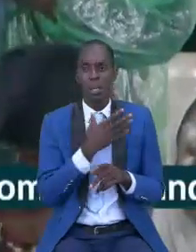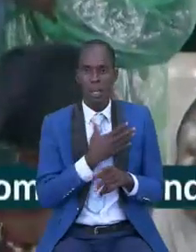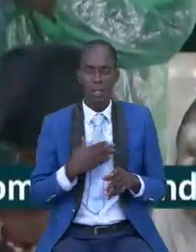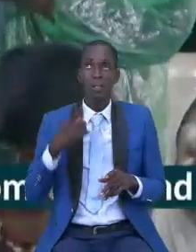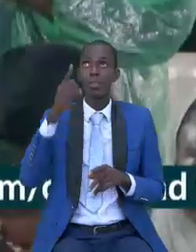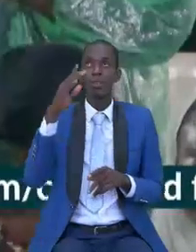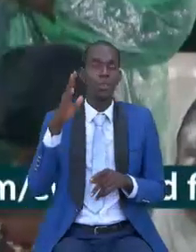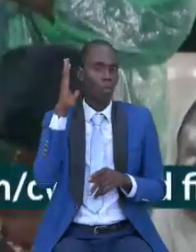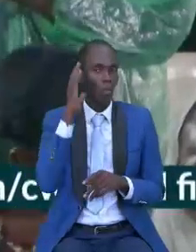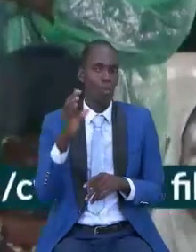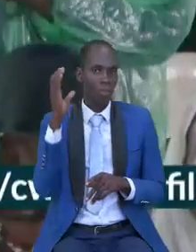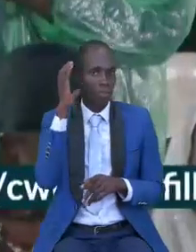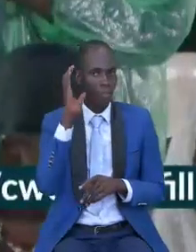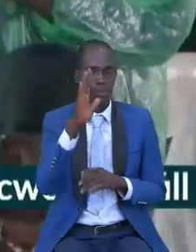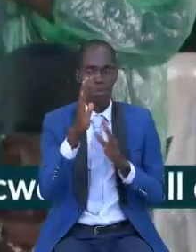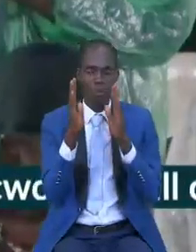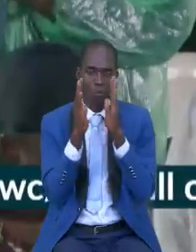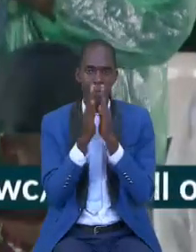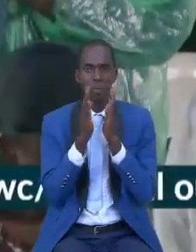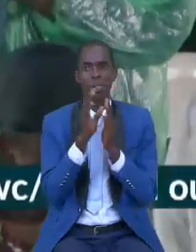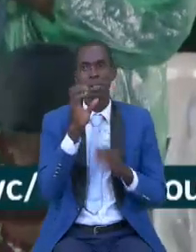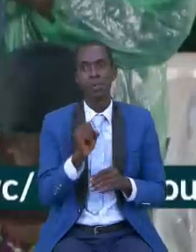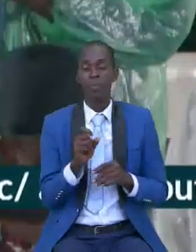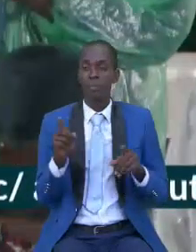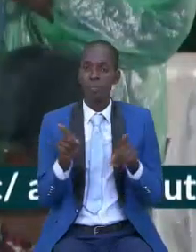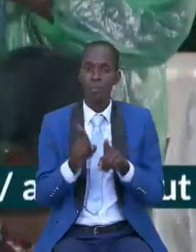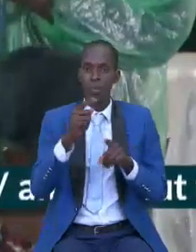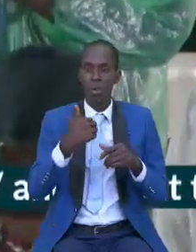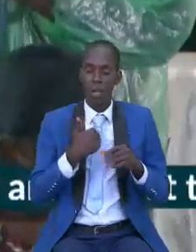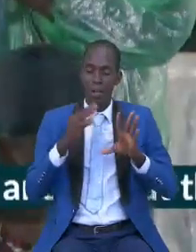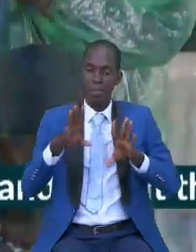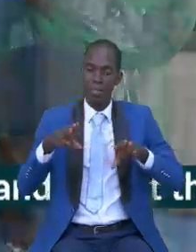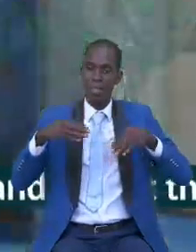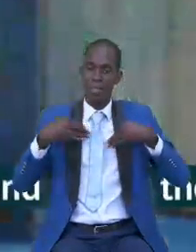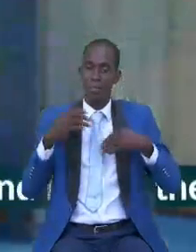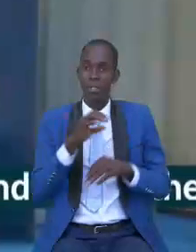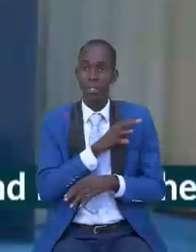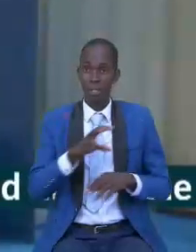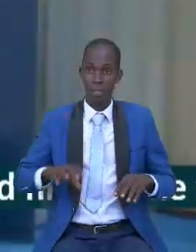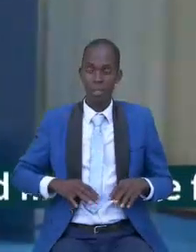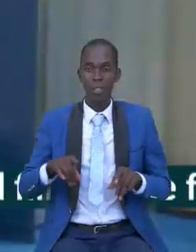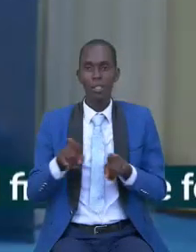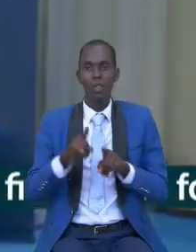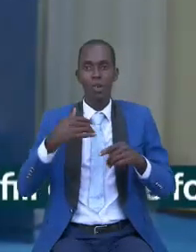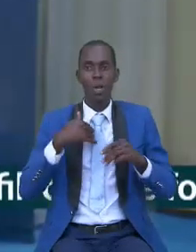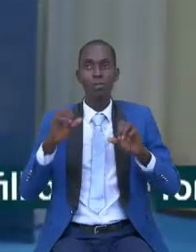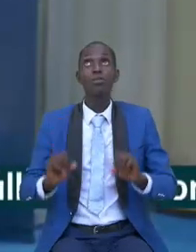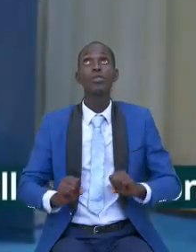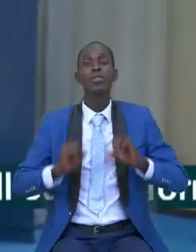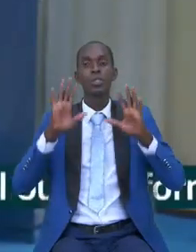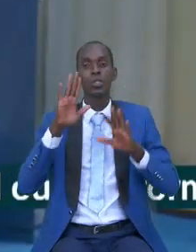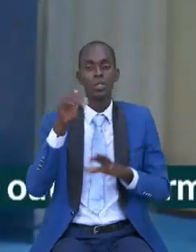full names, and their addresses. You can see in the form, are